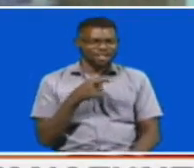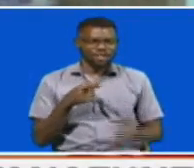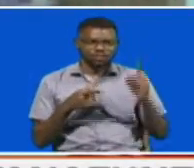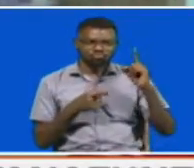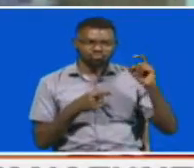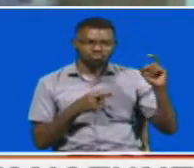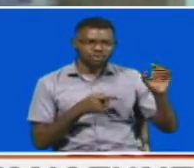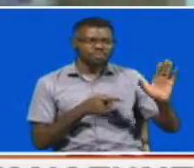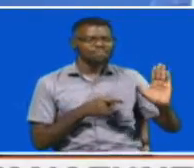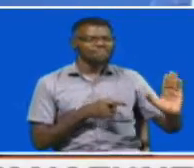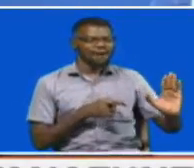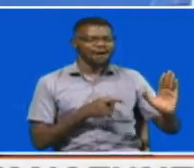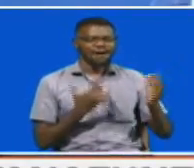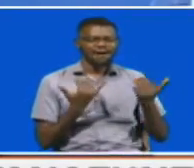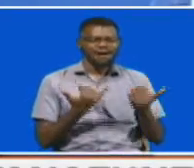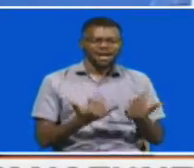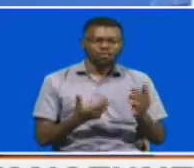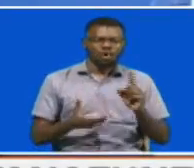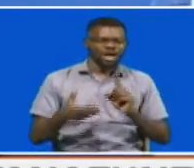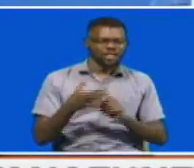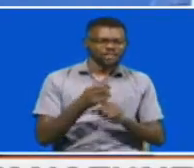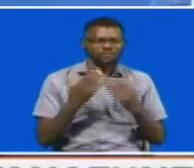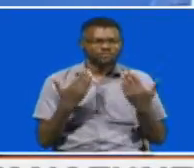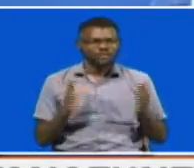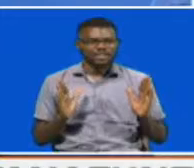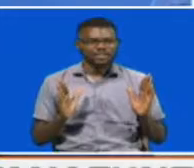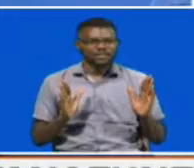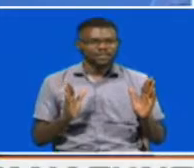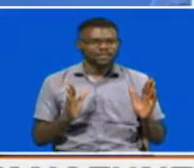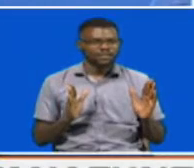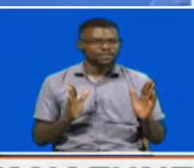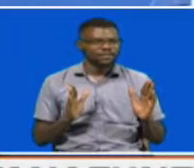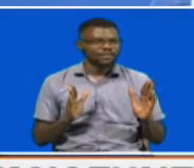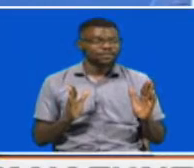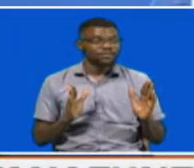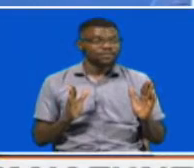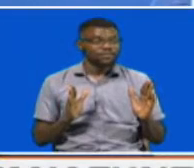his dream has come true. I feel good because